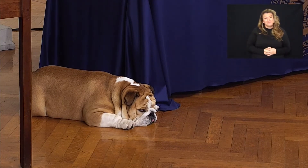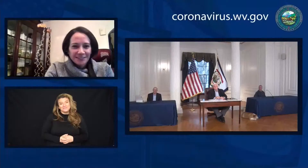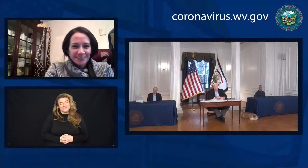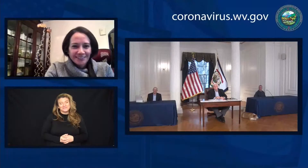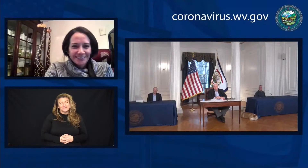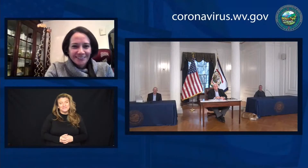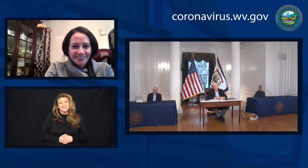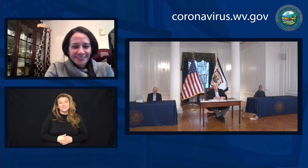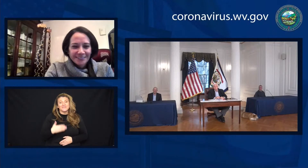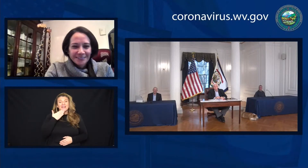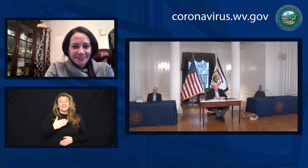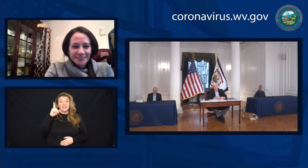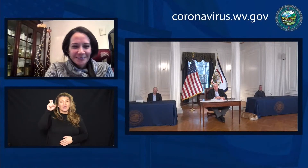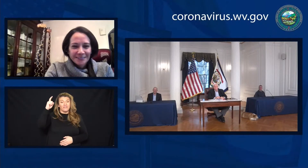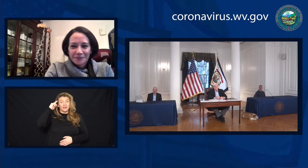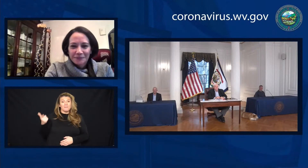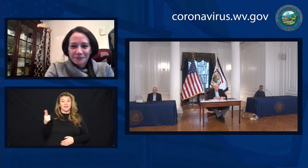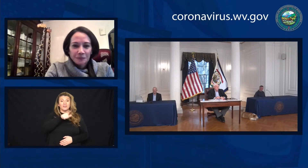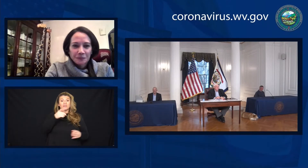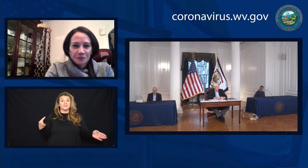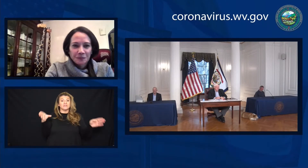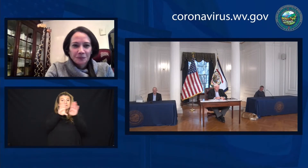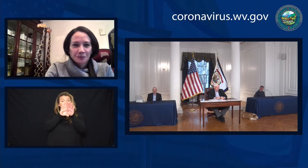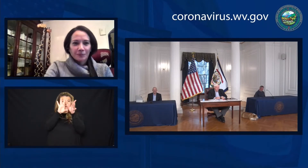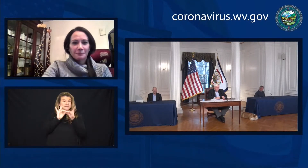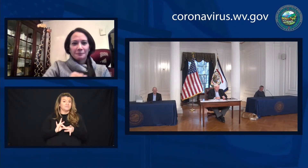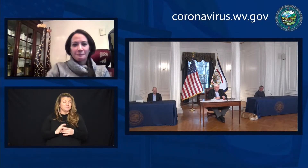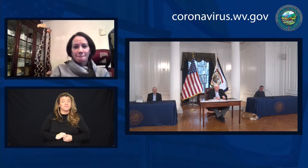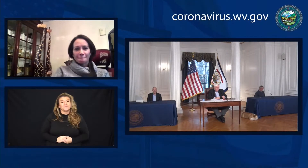All right, thank you, Paul. Governor, I'll turn it back to you to close out.